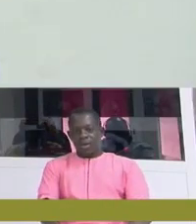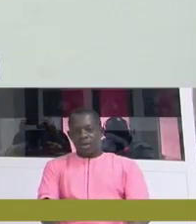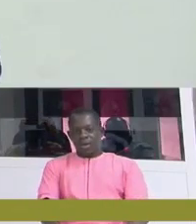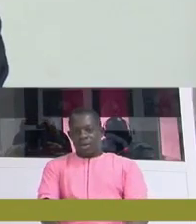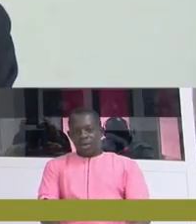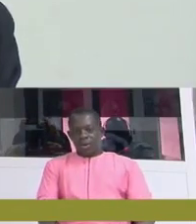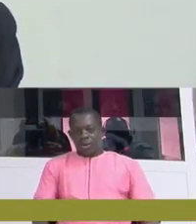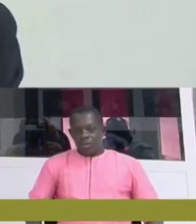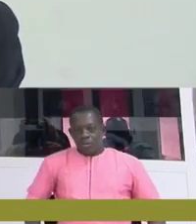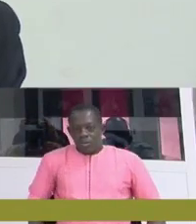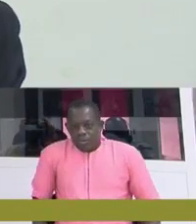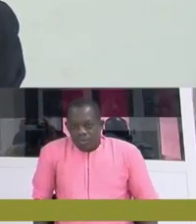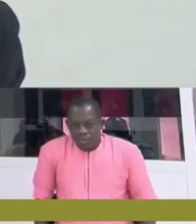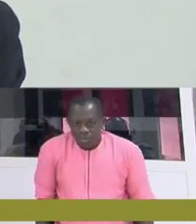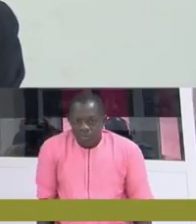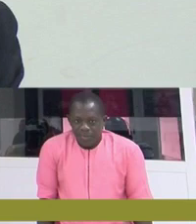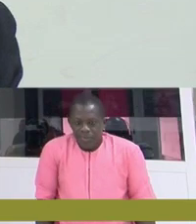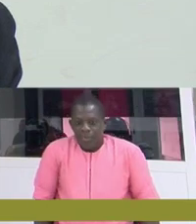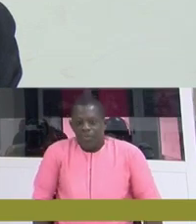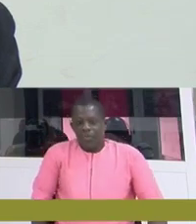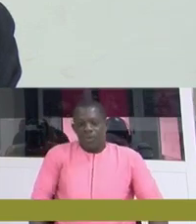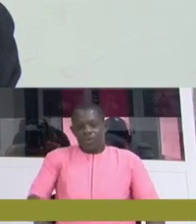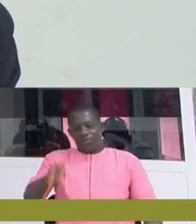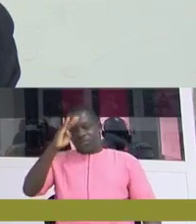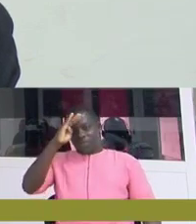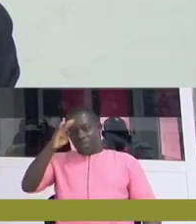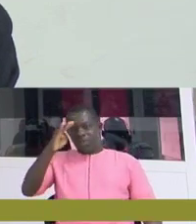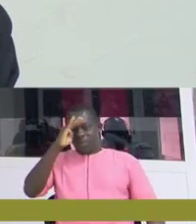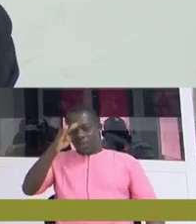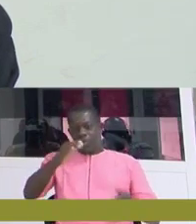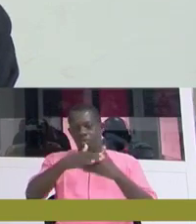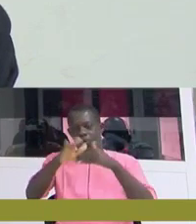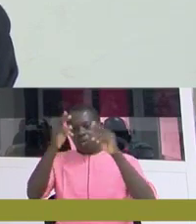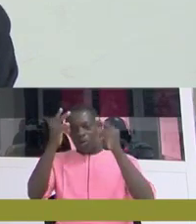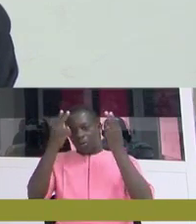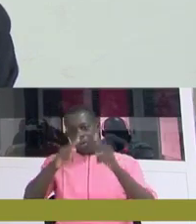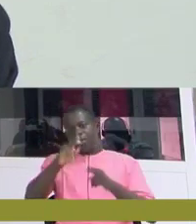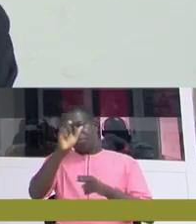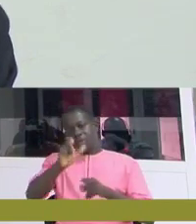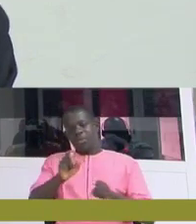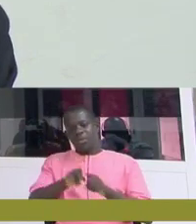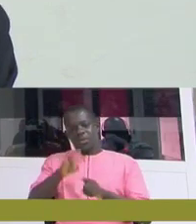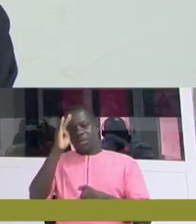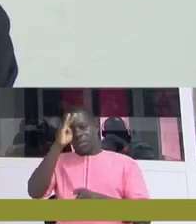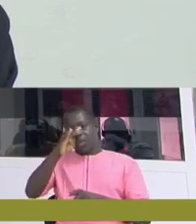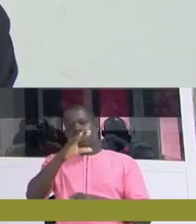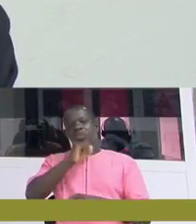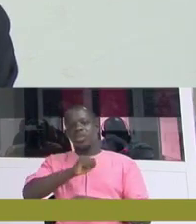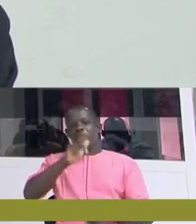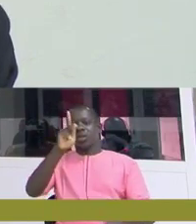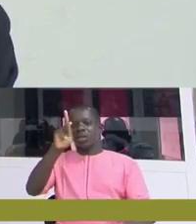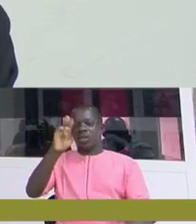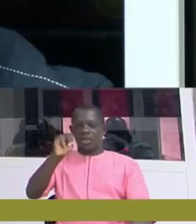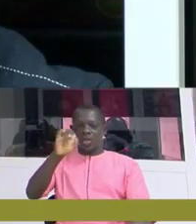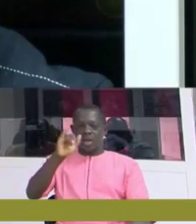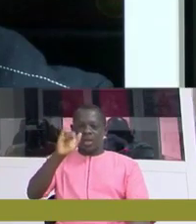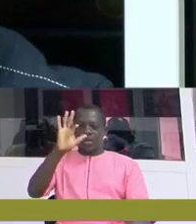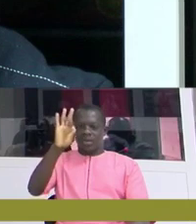Thank you very much, Council. And thank you, Mr. Kieta. Mr. Chair, I have just been